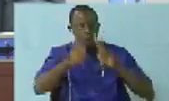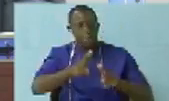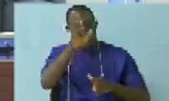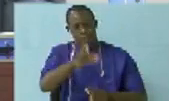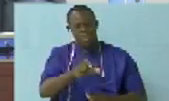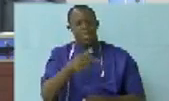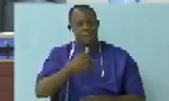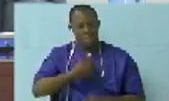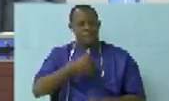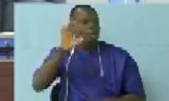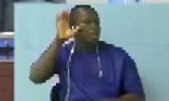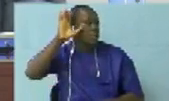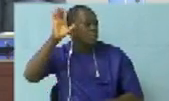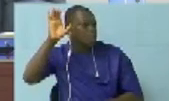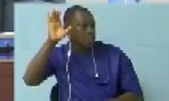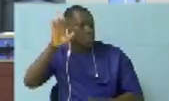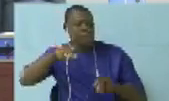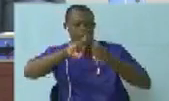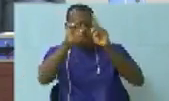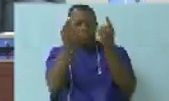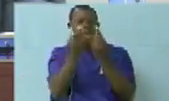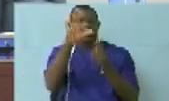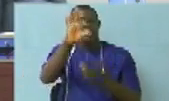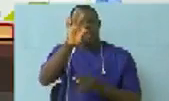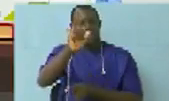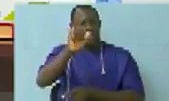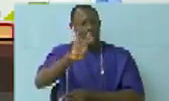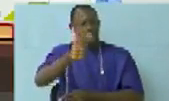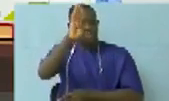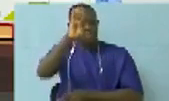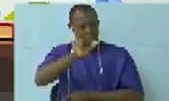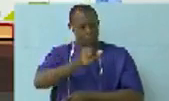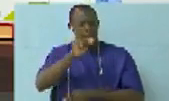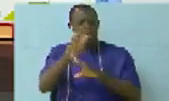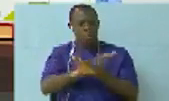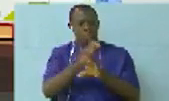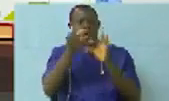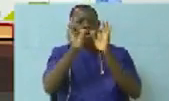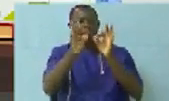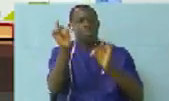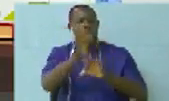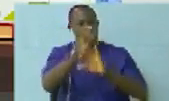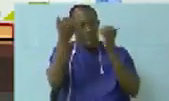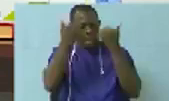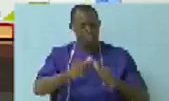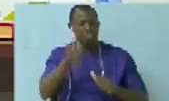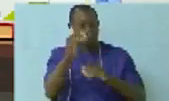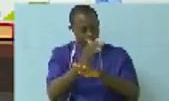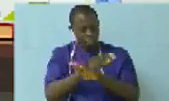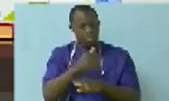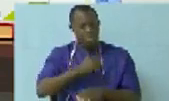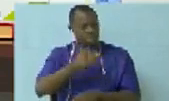listened to General Tamba's testimony. Council, General Tamba la said